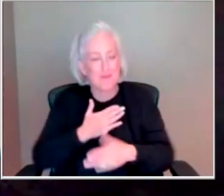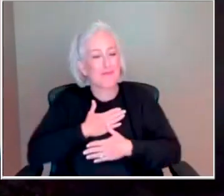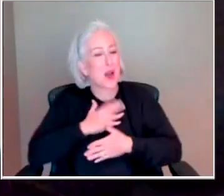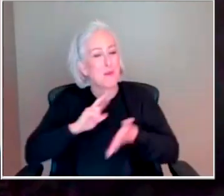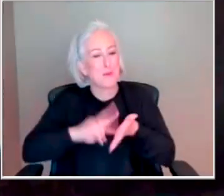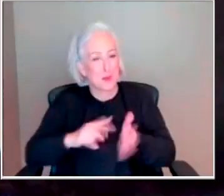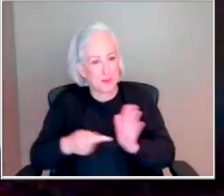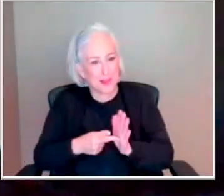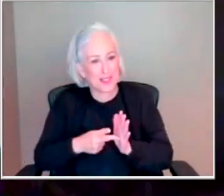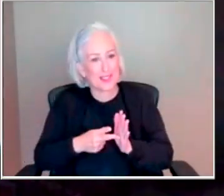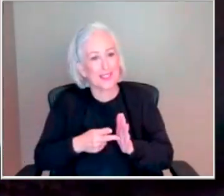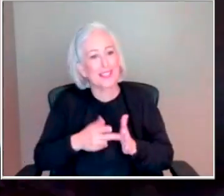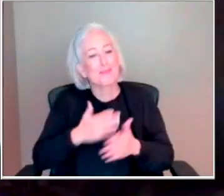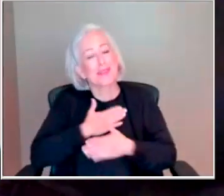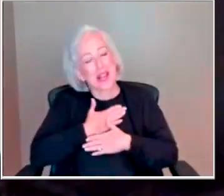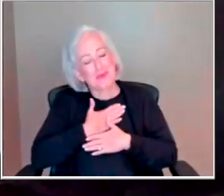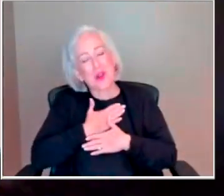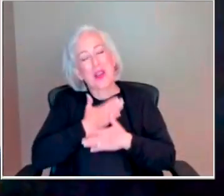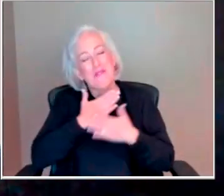just grateful.